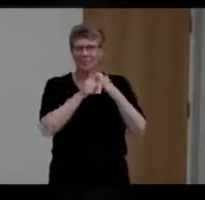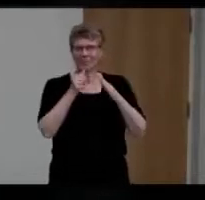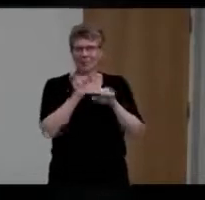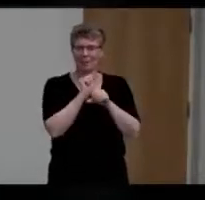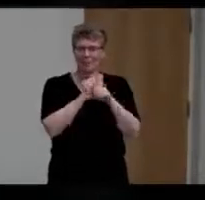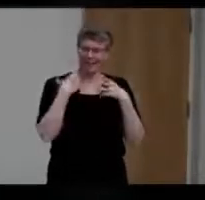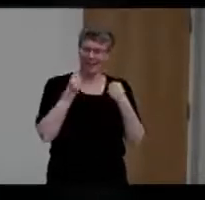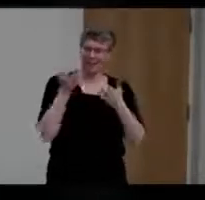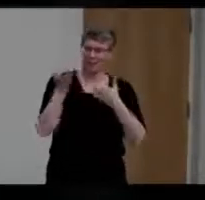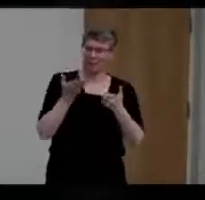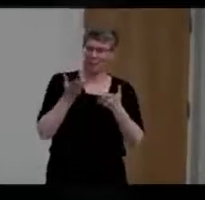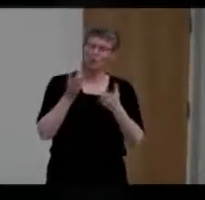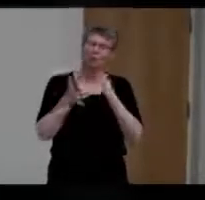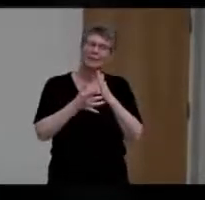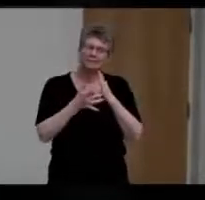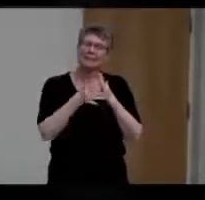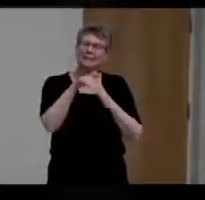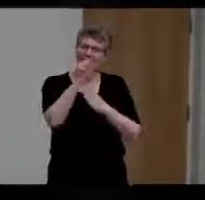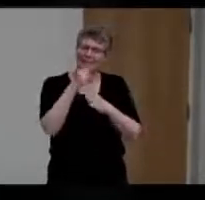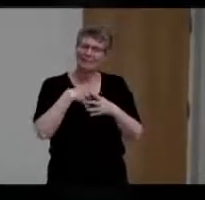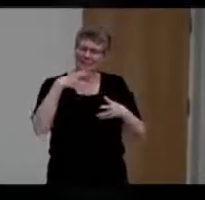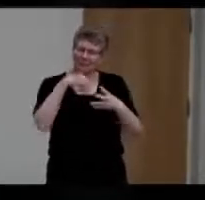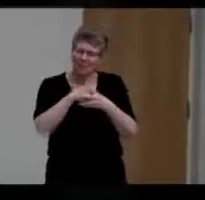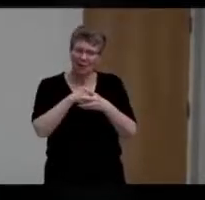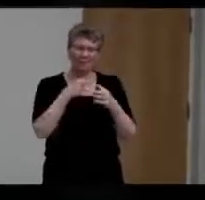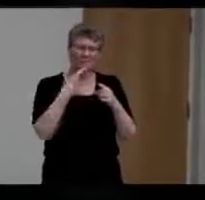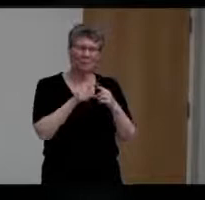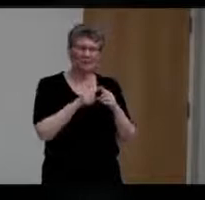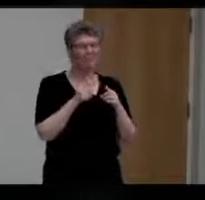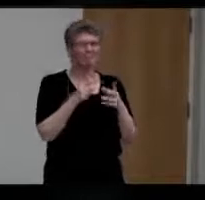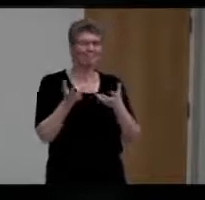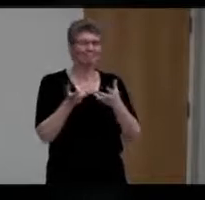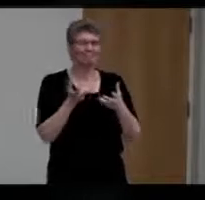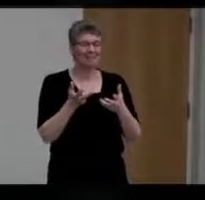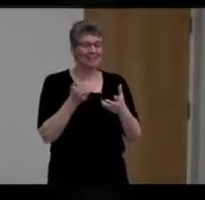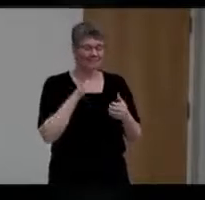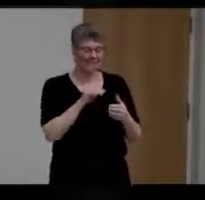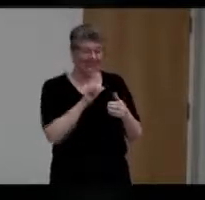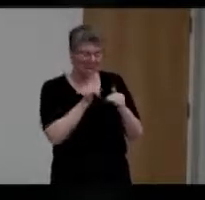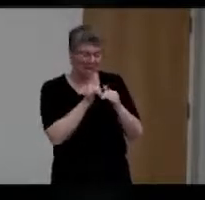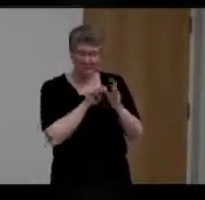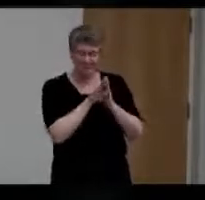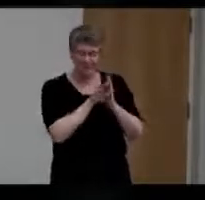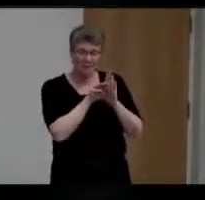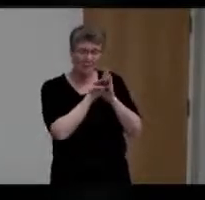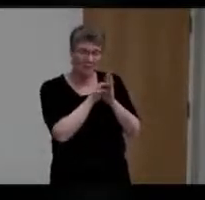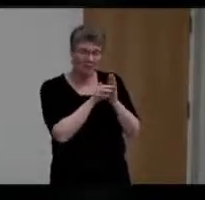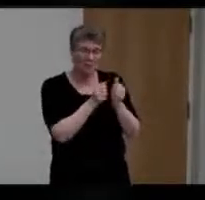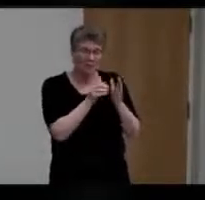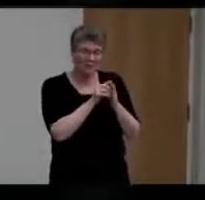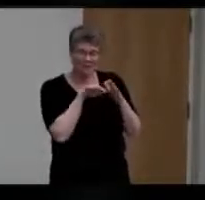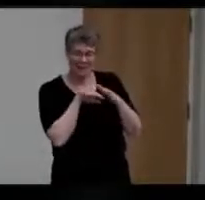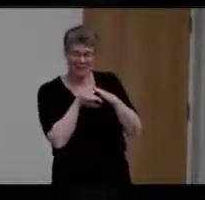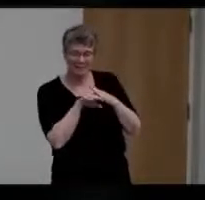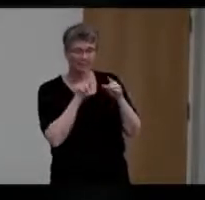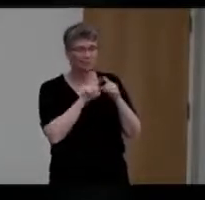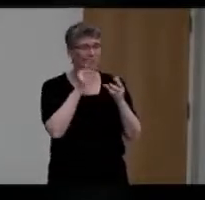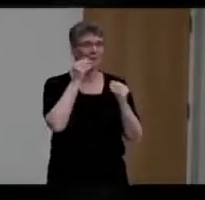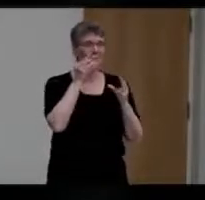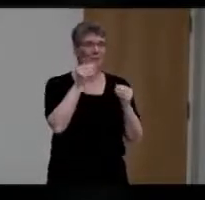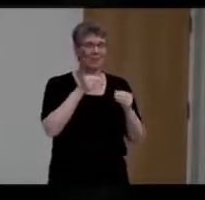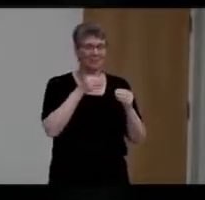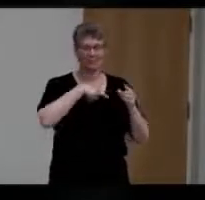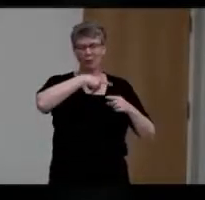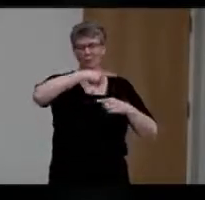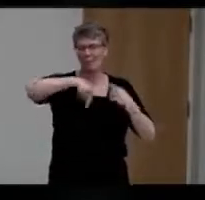the data? And so it's been a couple months now, and it just goes around and around. And it ends up, I